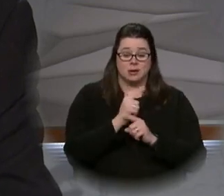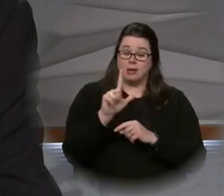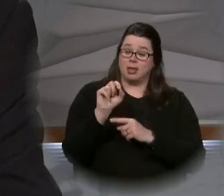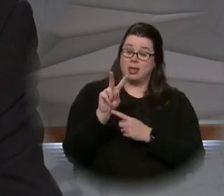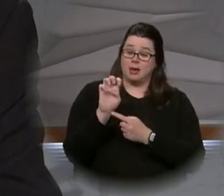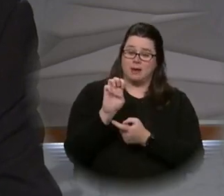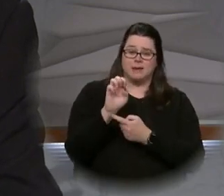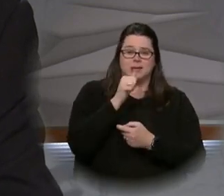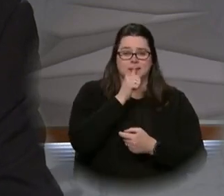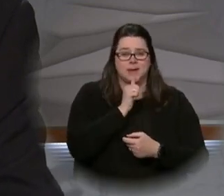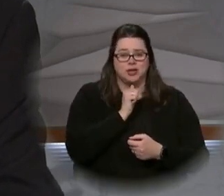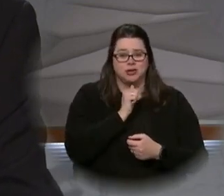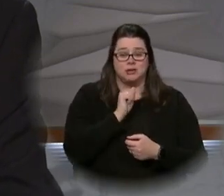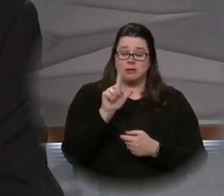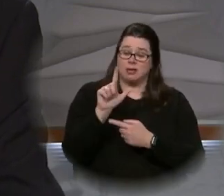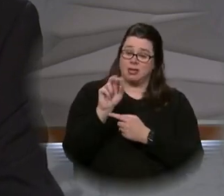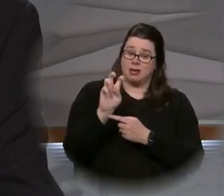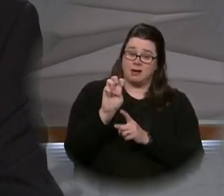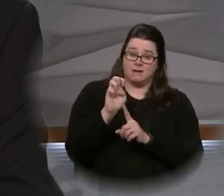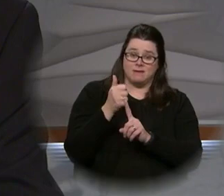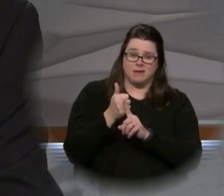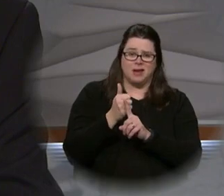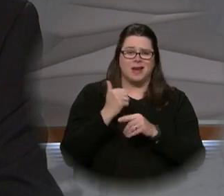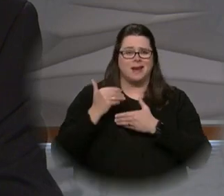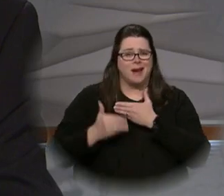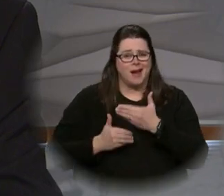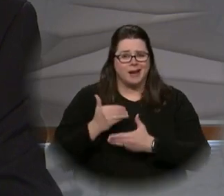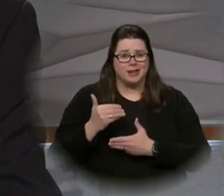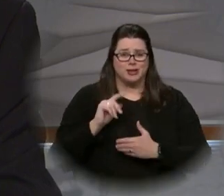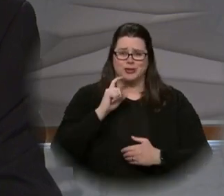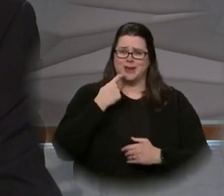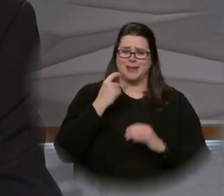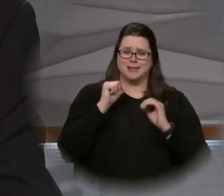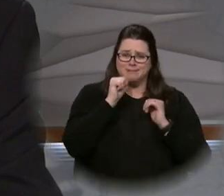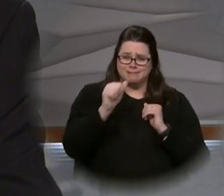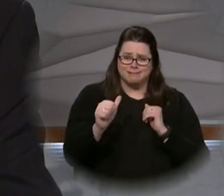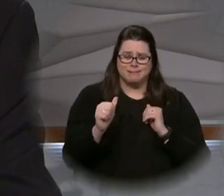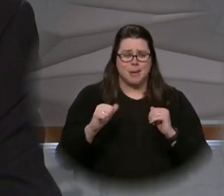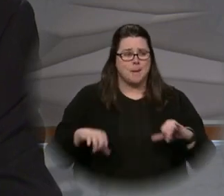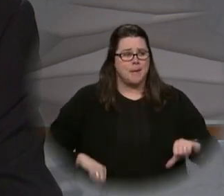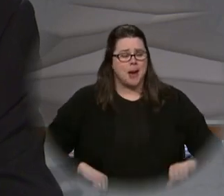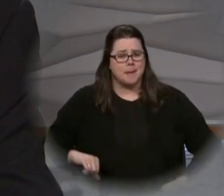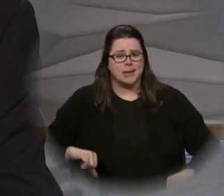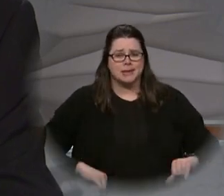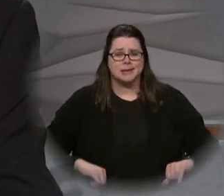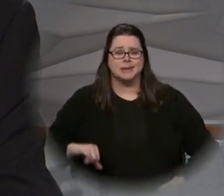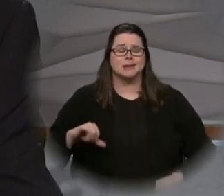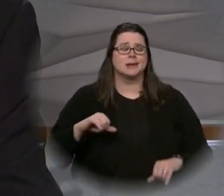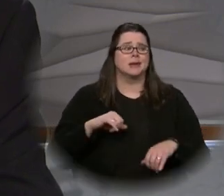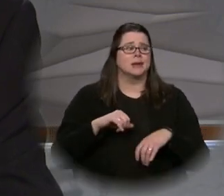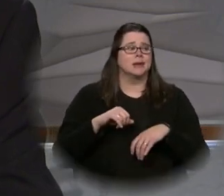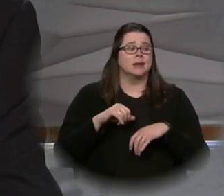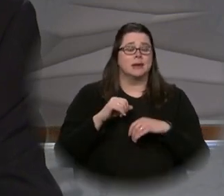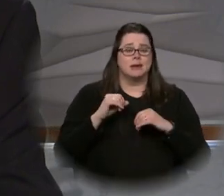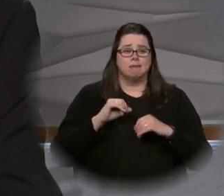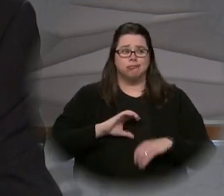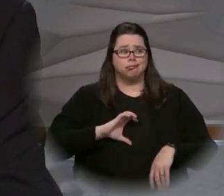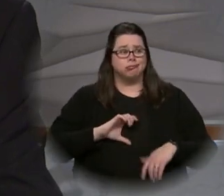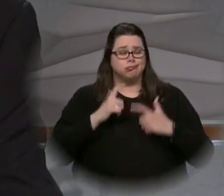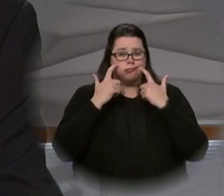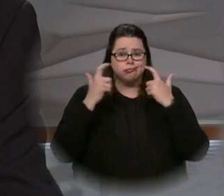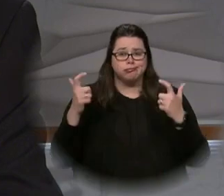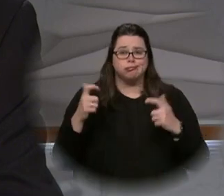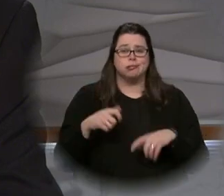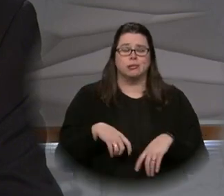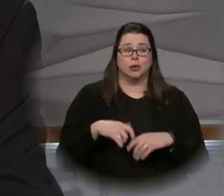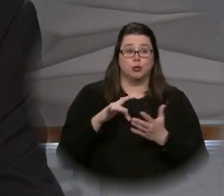patient. Love is kind. It is not jealous. It is not pompous. It is not inflated. It